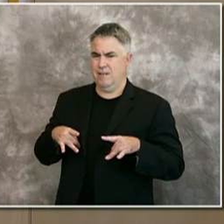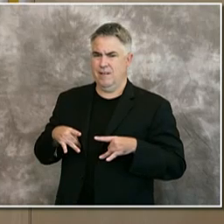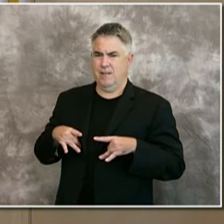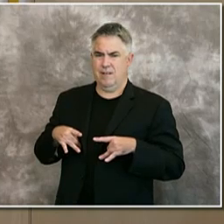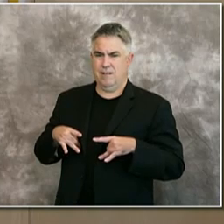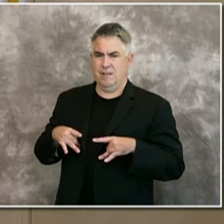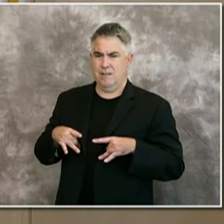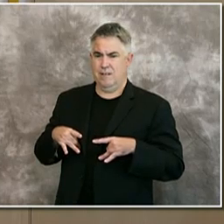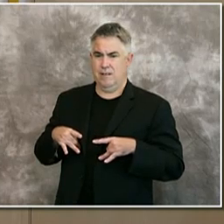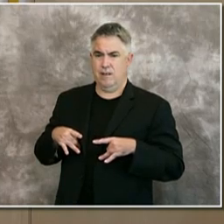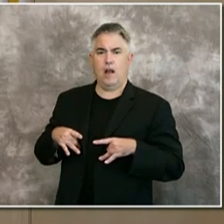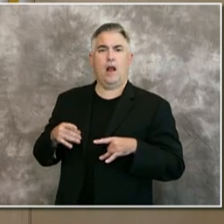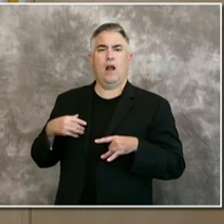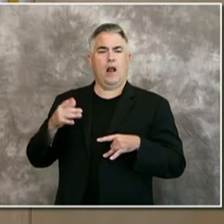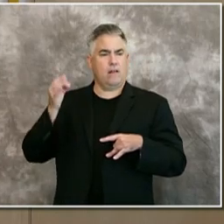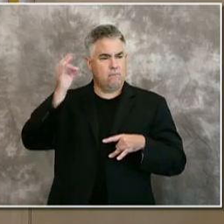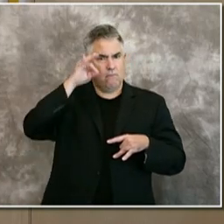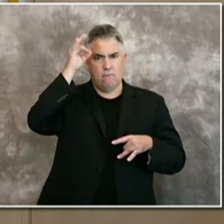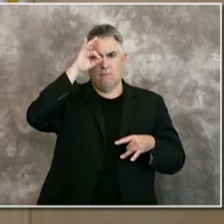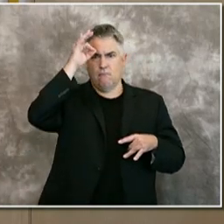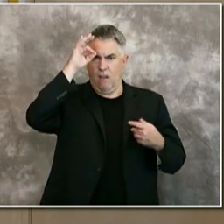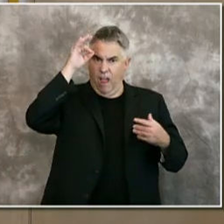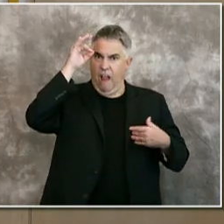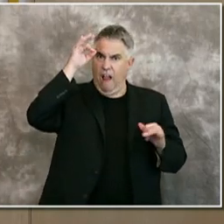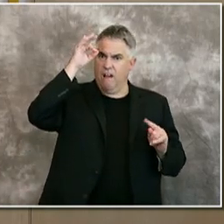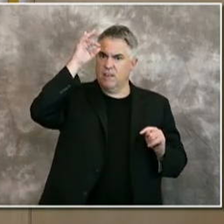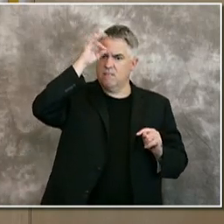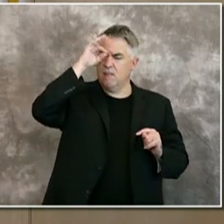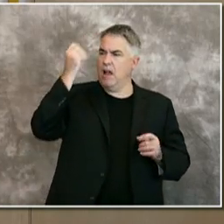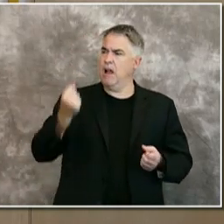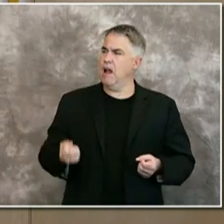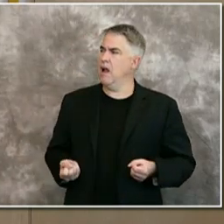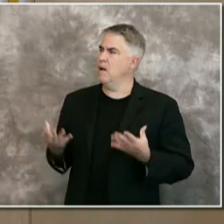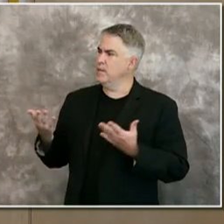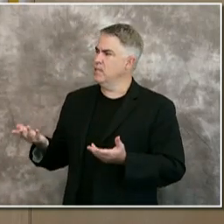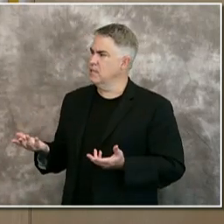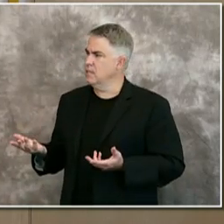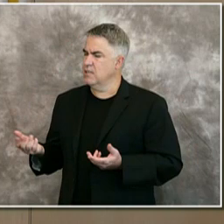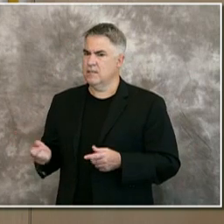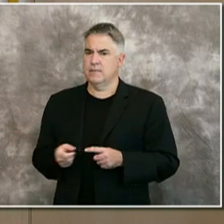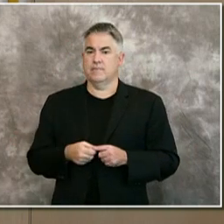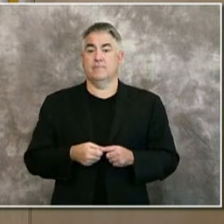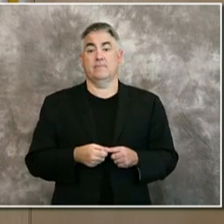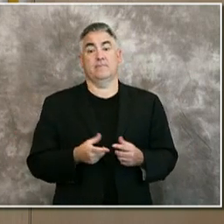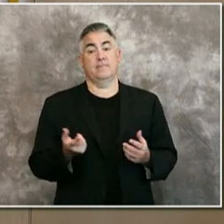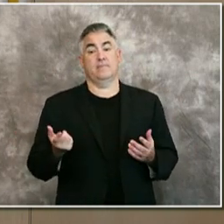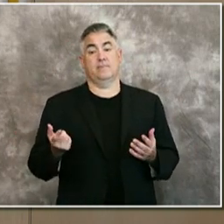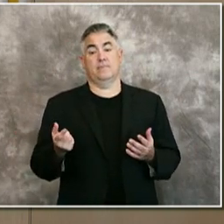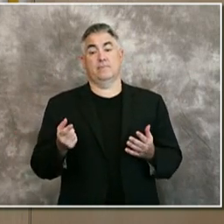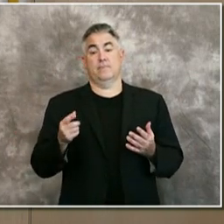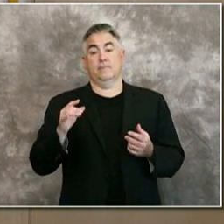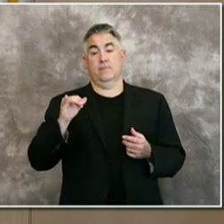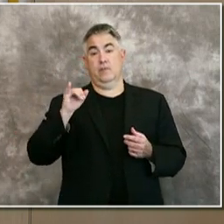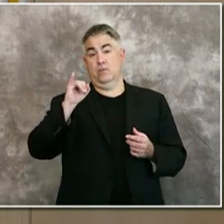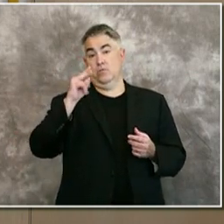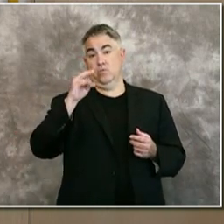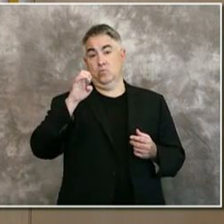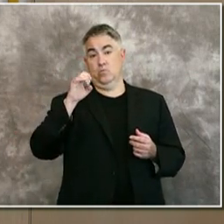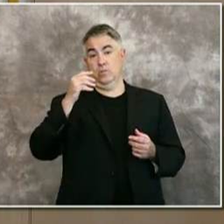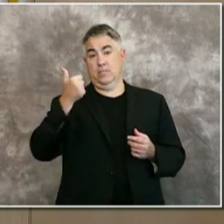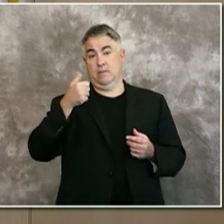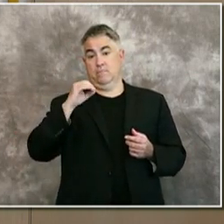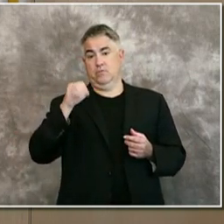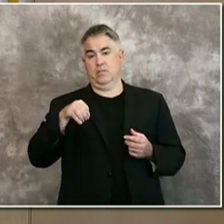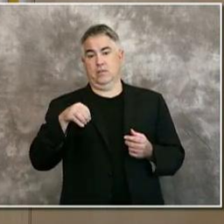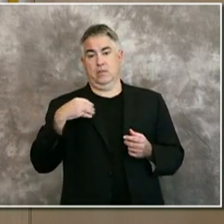asymptomatic? Well, through the end of June, 10% of all the individuals that have been